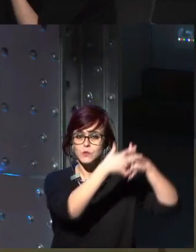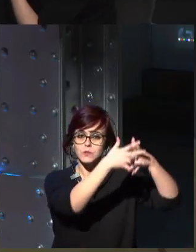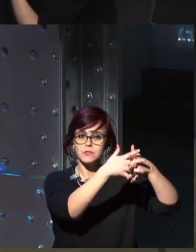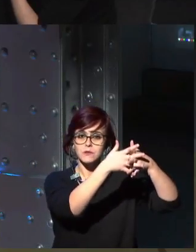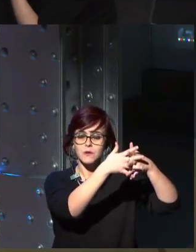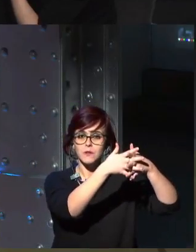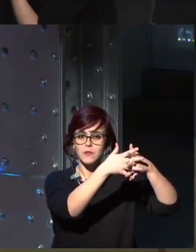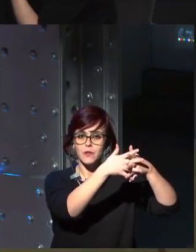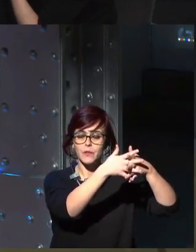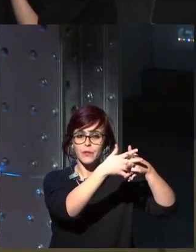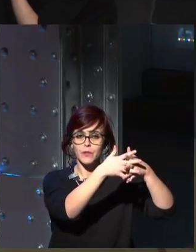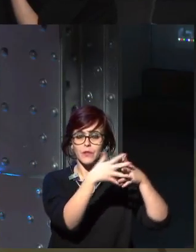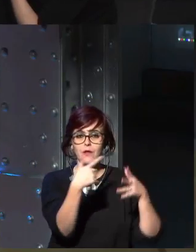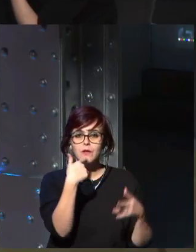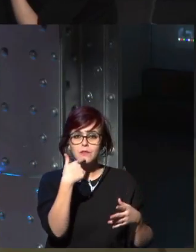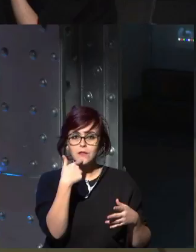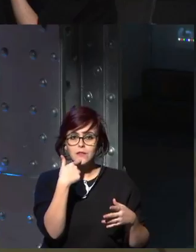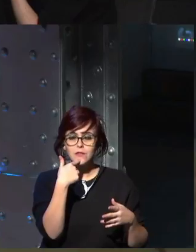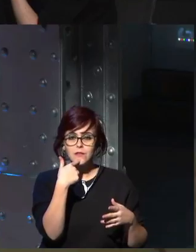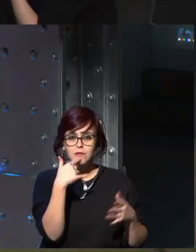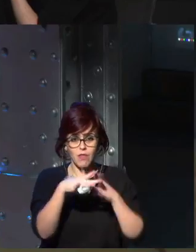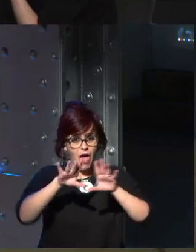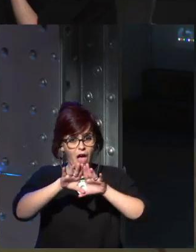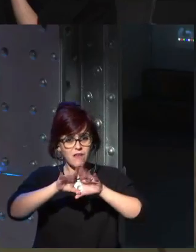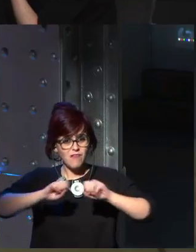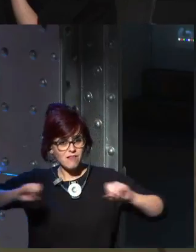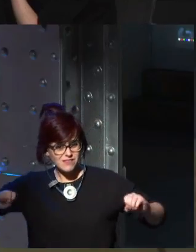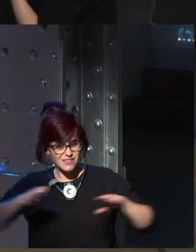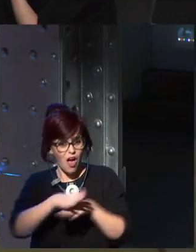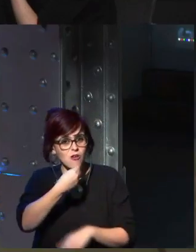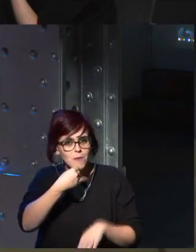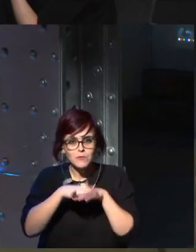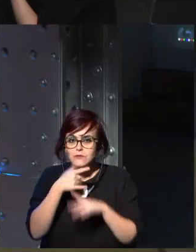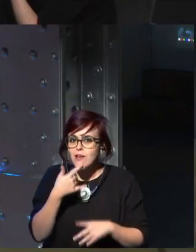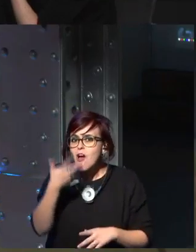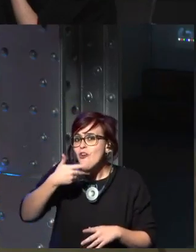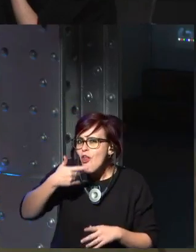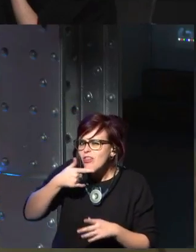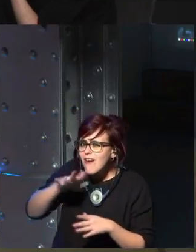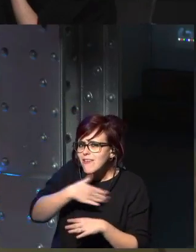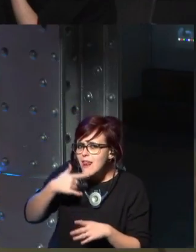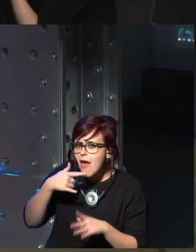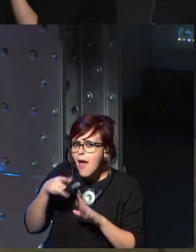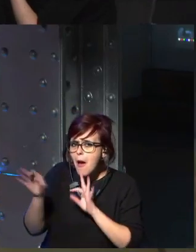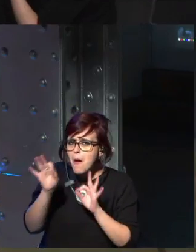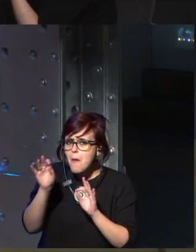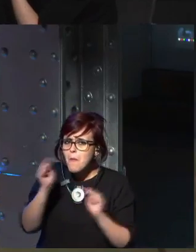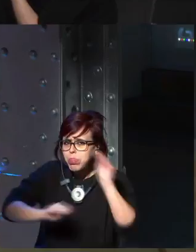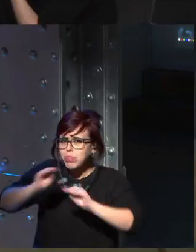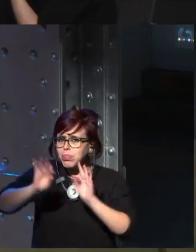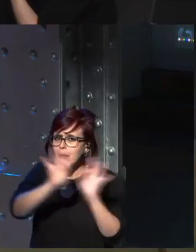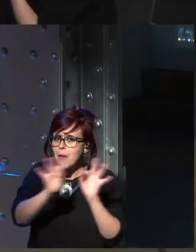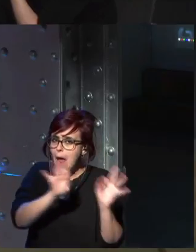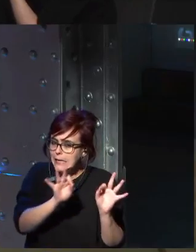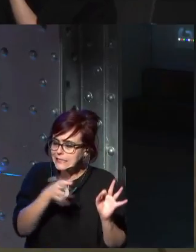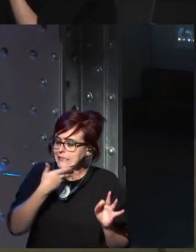made, and because of all the stuff that goes in it. And I kind of feel like I really got into how the sausage was made, and I didn't always like what I found